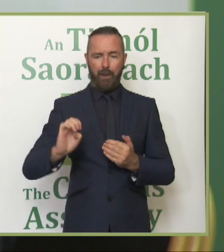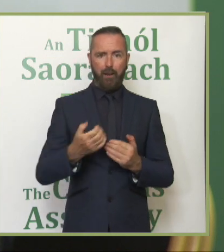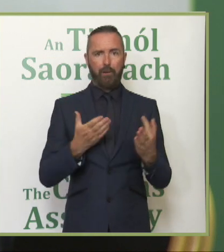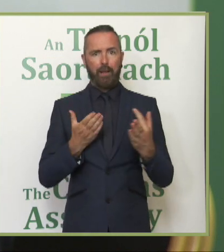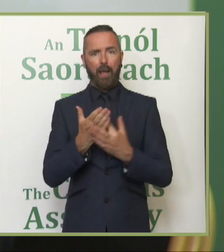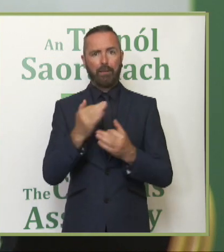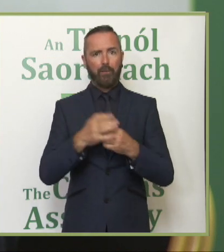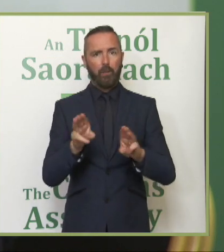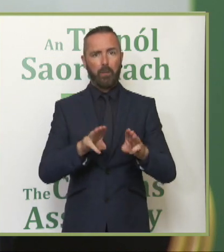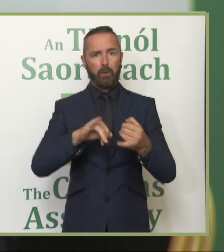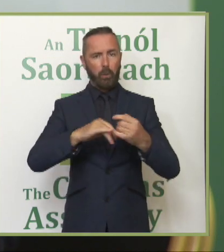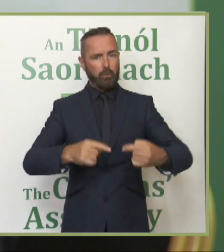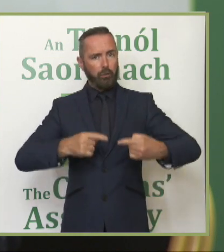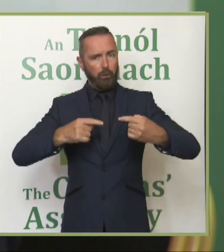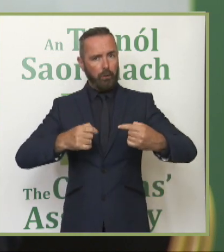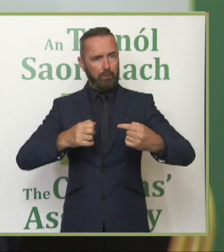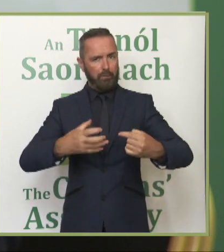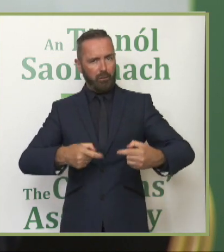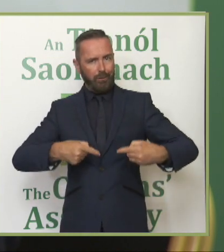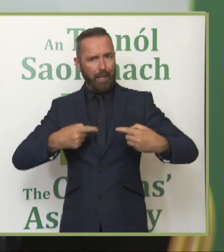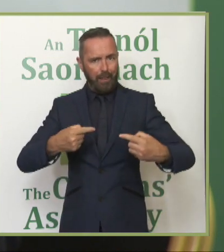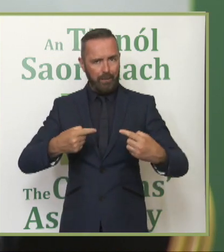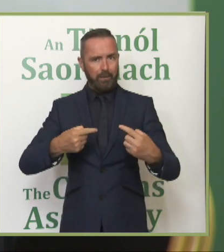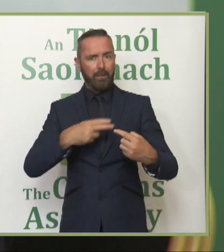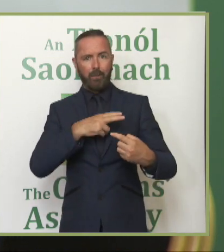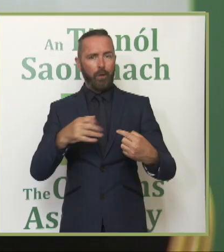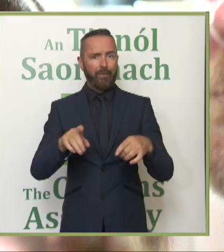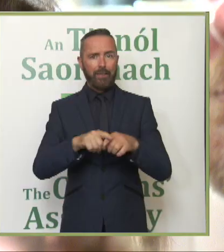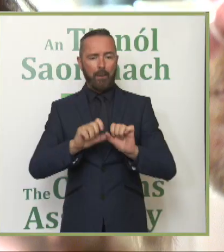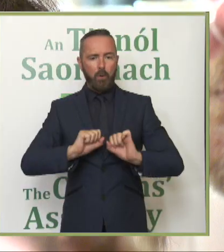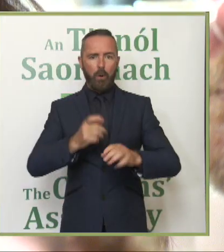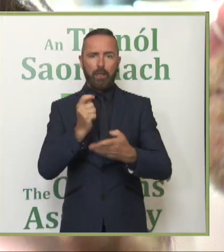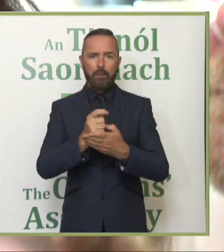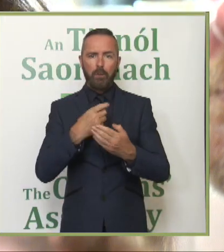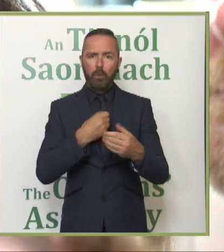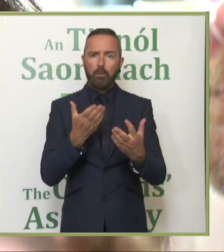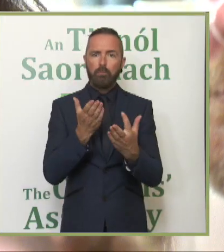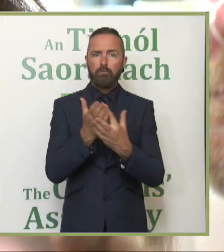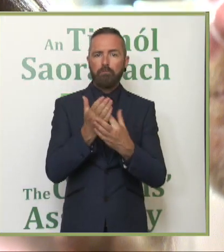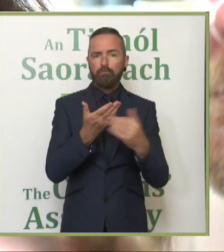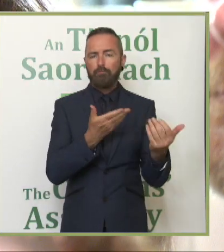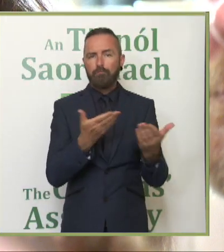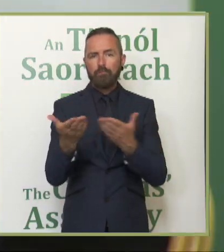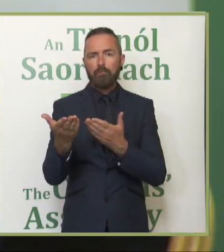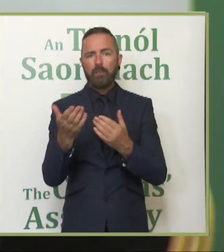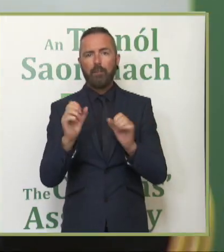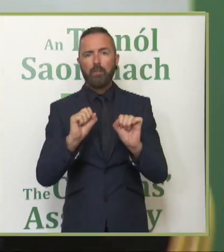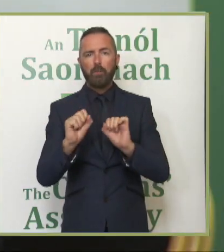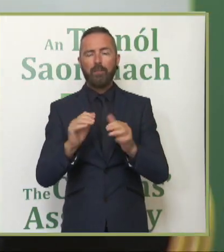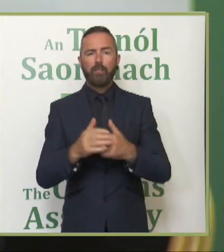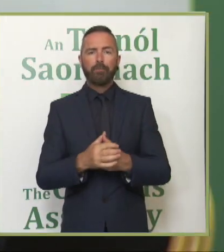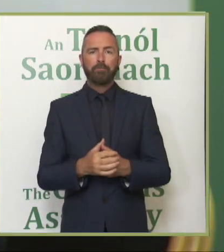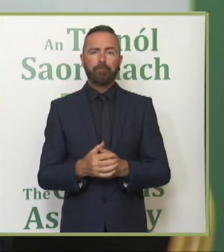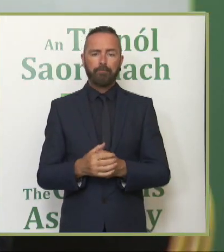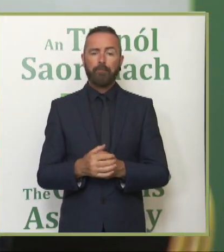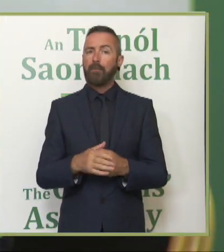challenges don't face the same waiting times that they have in the past. We also work really closely with the National